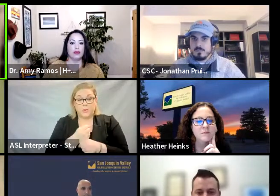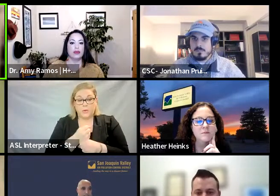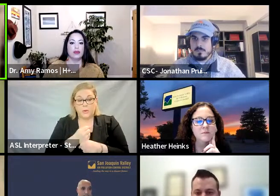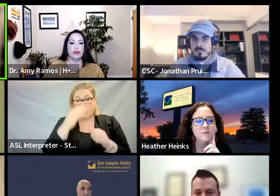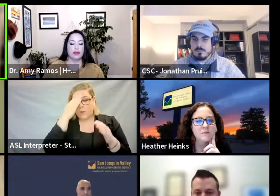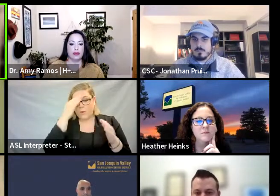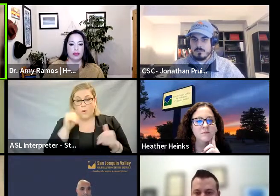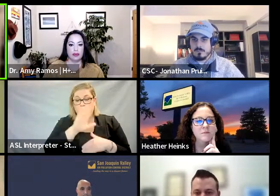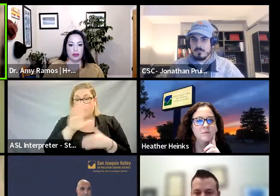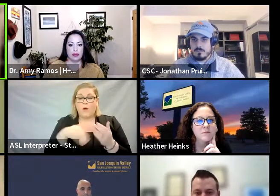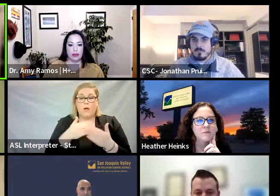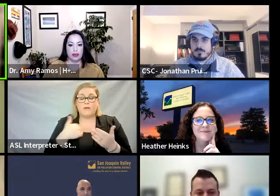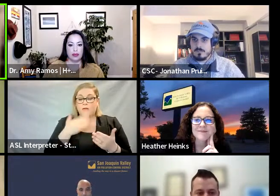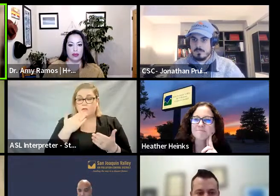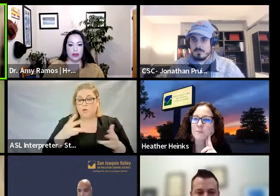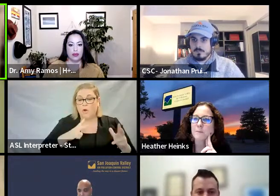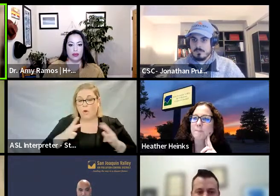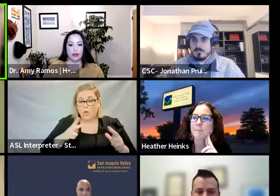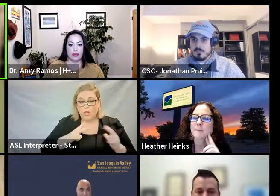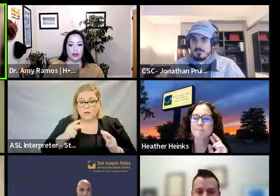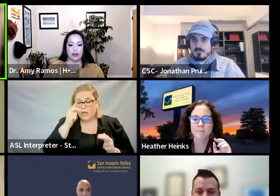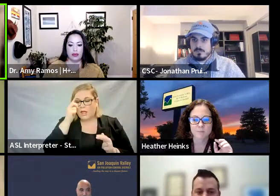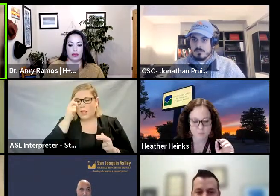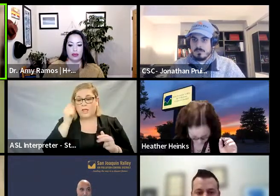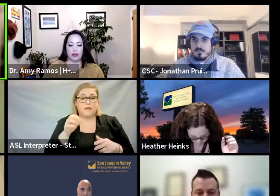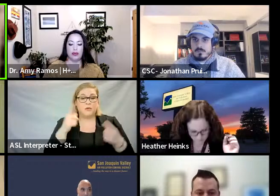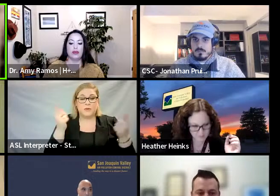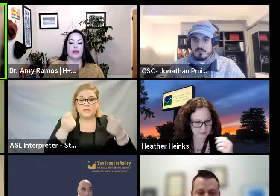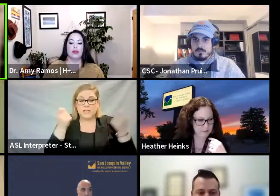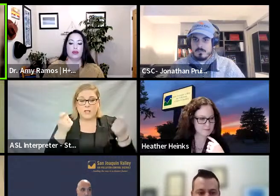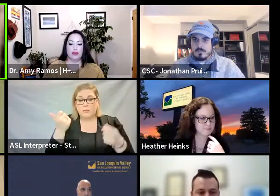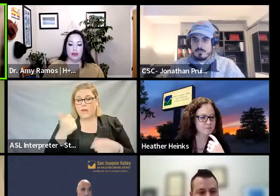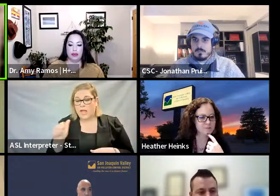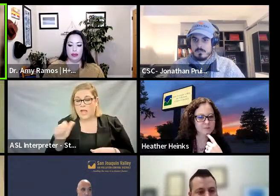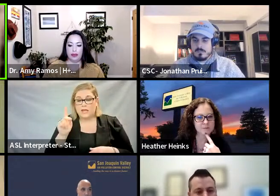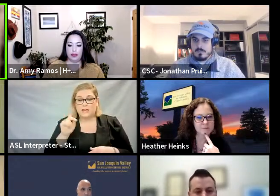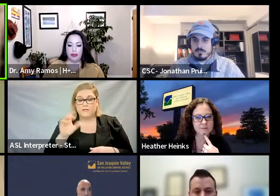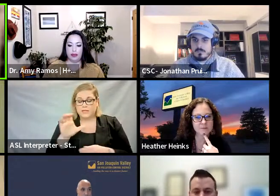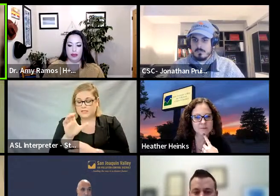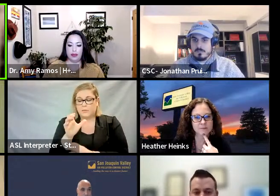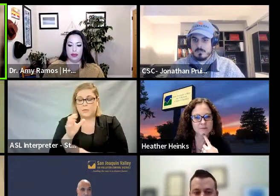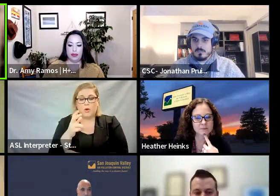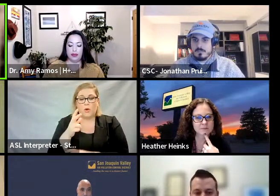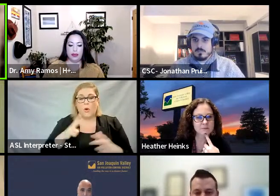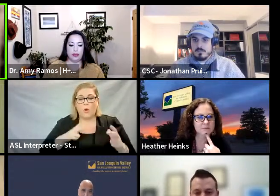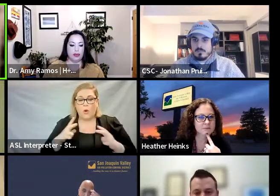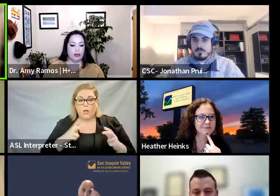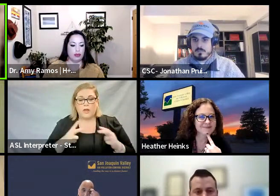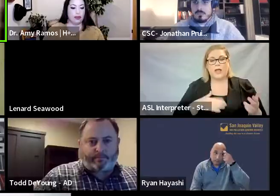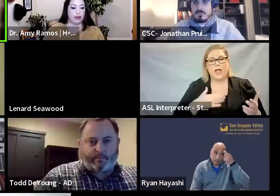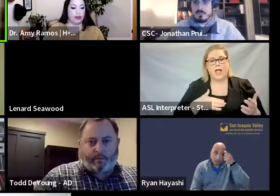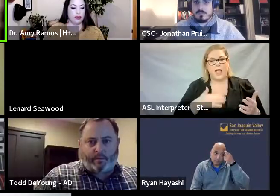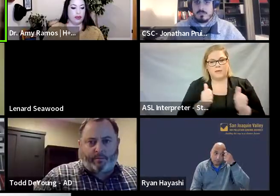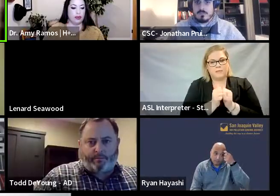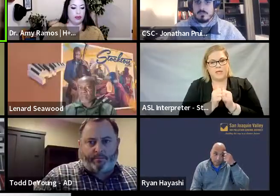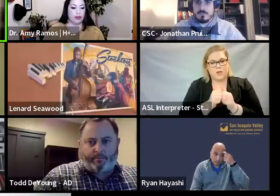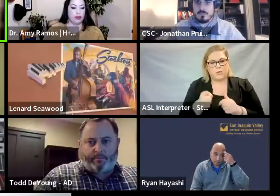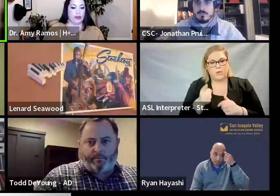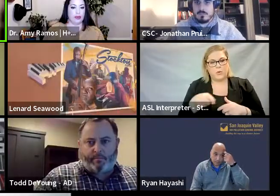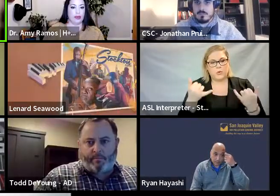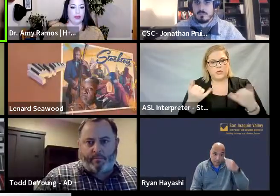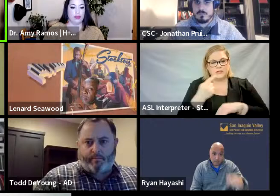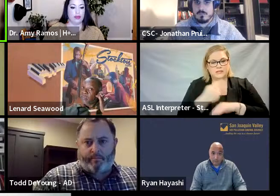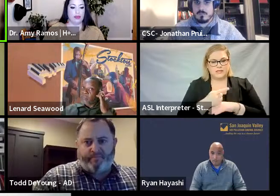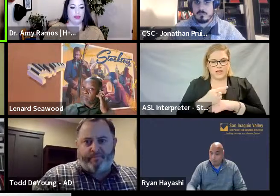a good holiday season if you celebrate any of the December holidays, and we're glad to be here with you today,